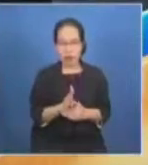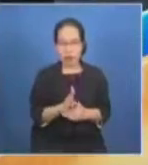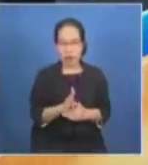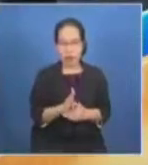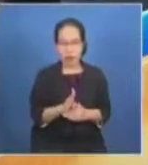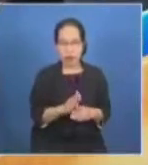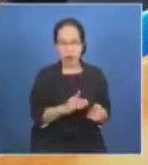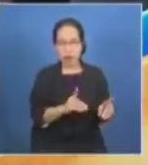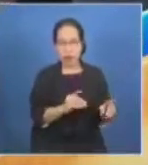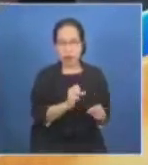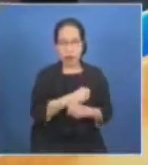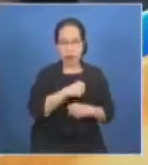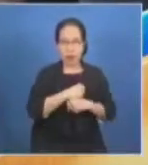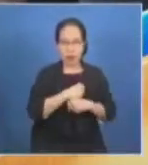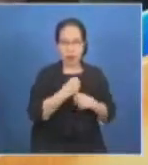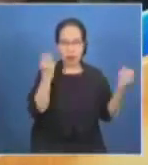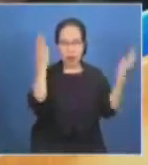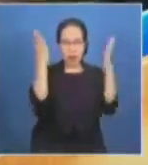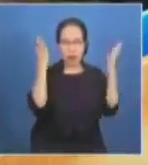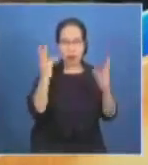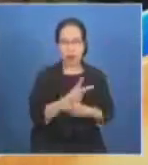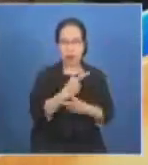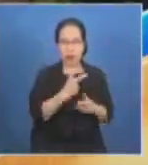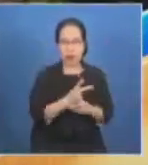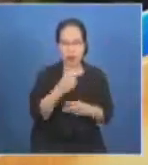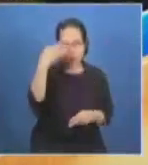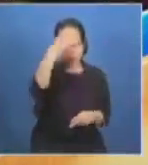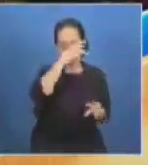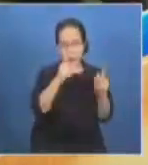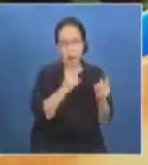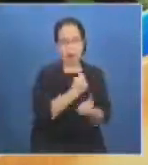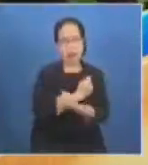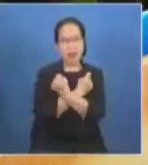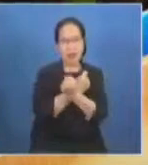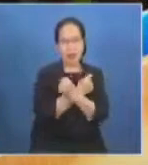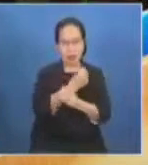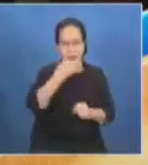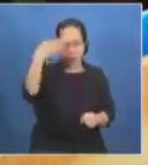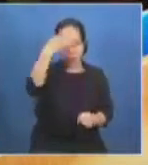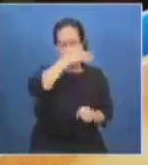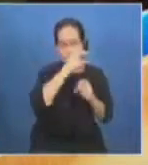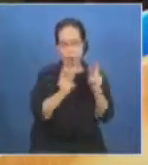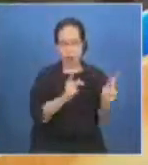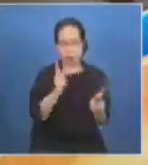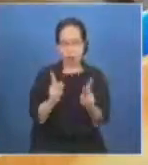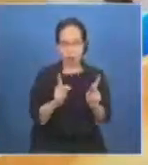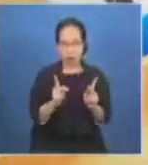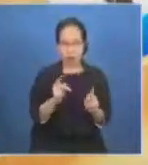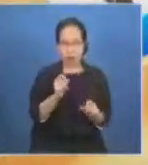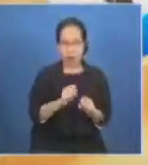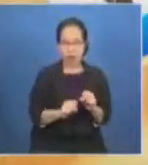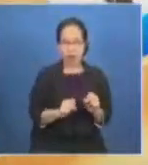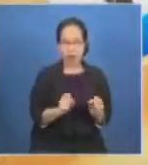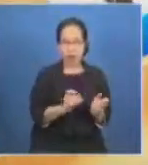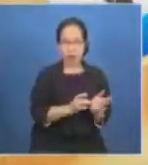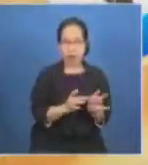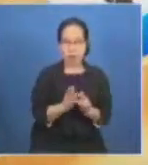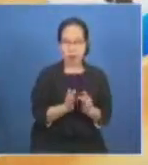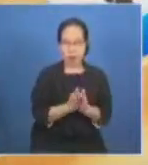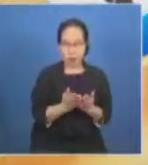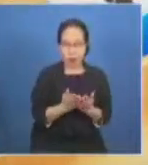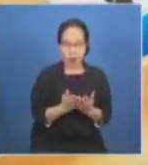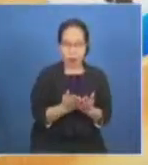What they did was that they care for their fellow men. They love their fellow men. That is in the